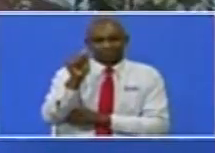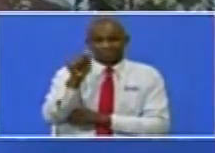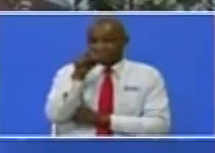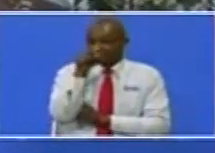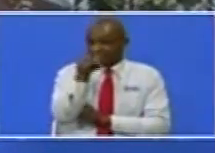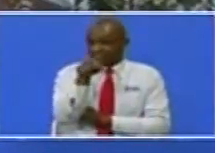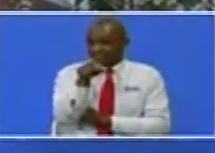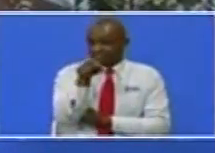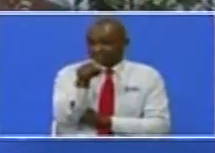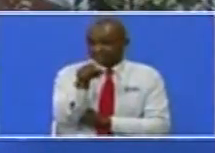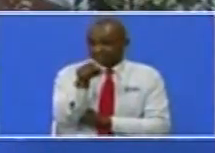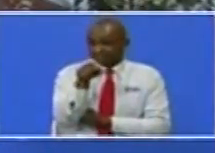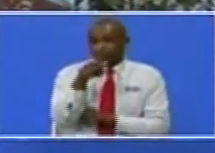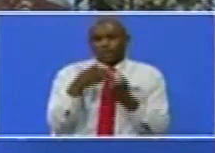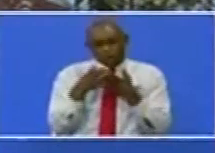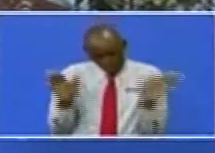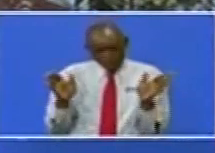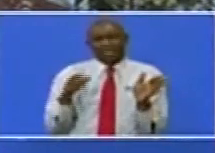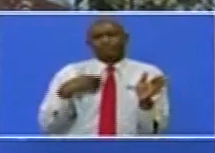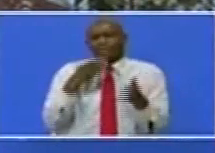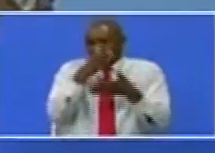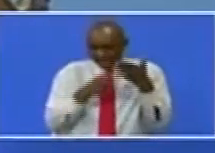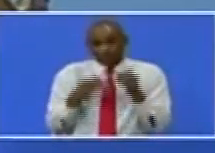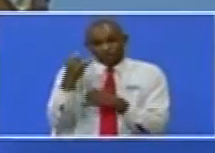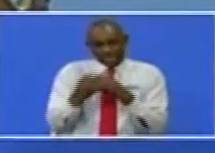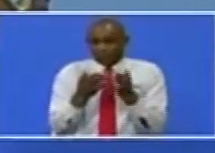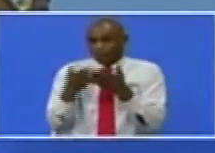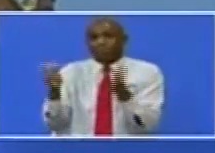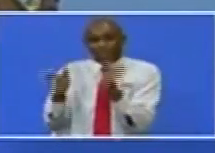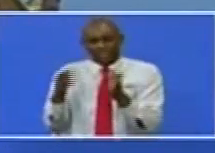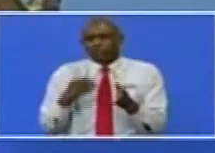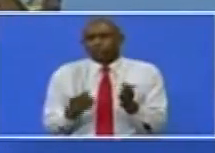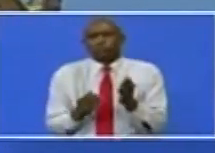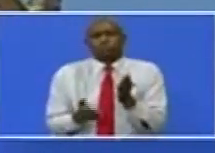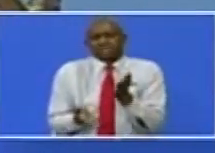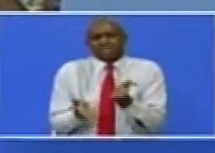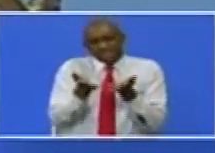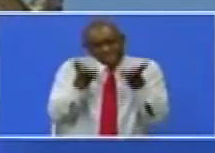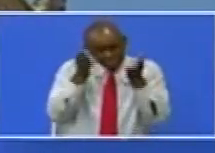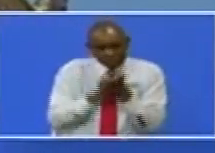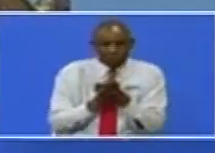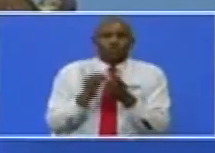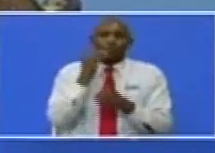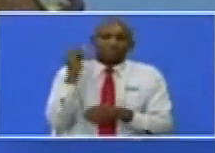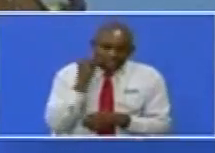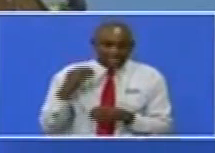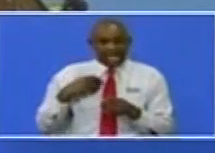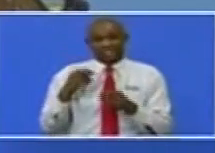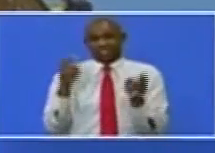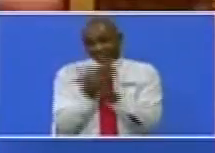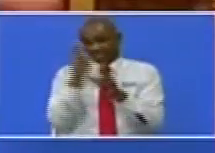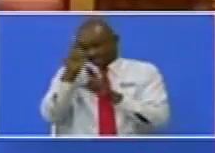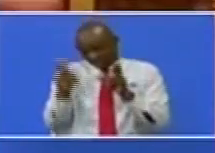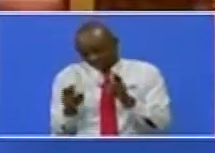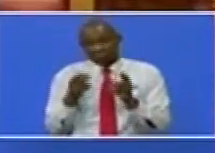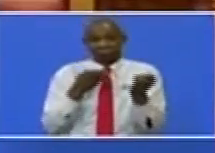This will open up more than half of the country to increase domestic and regional trade. My